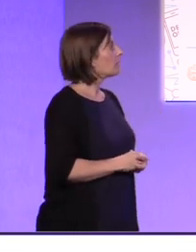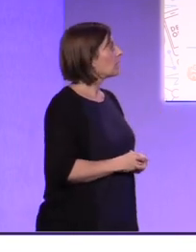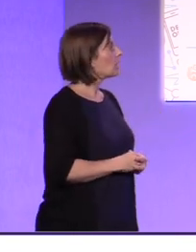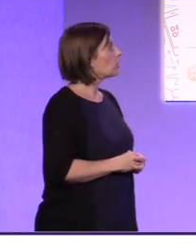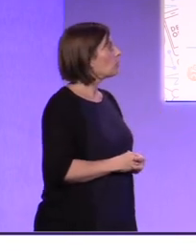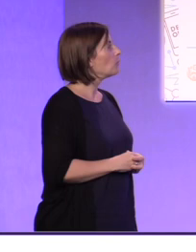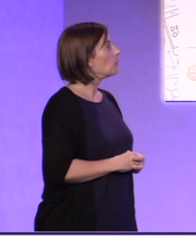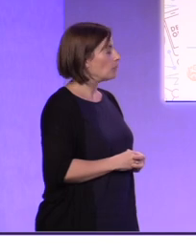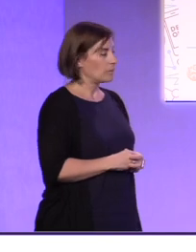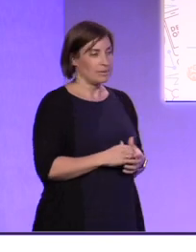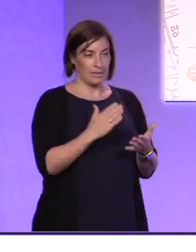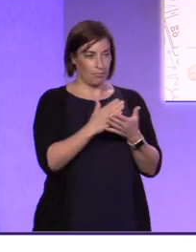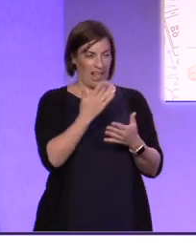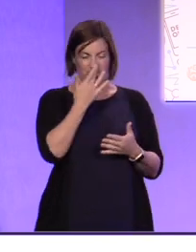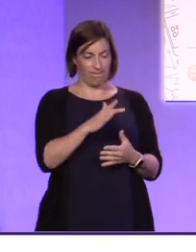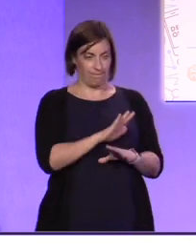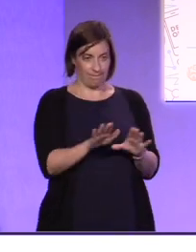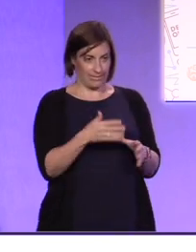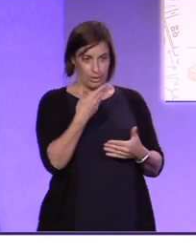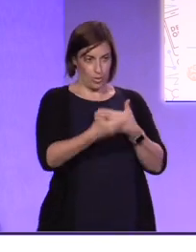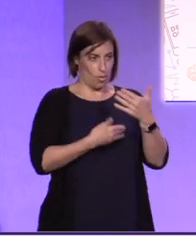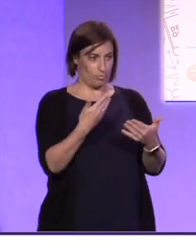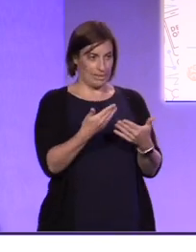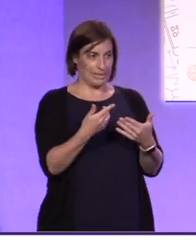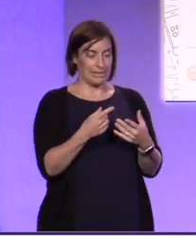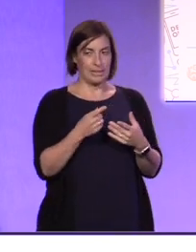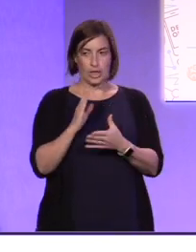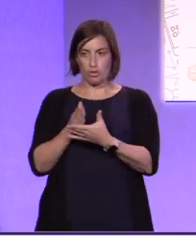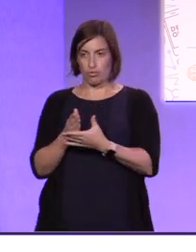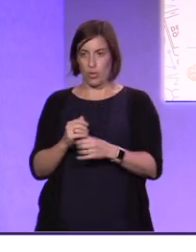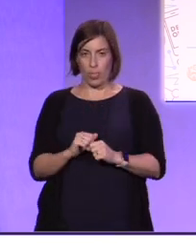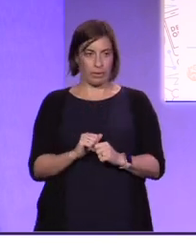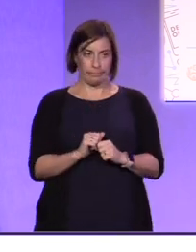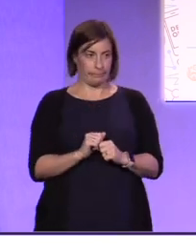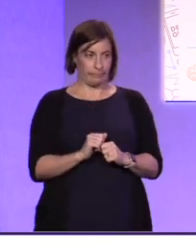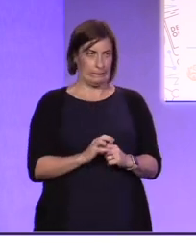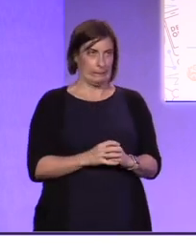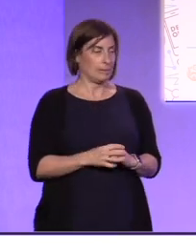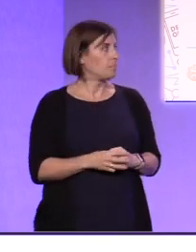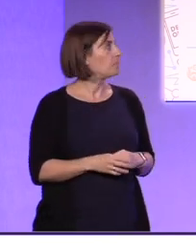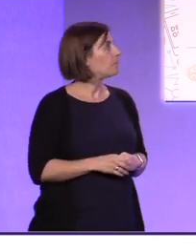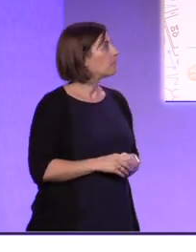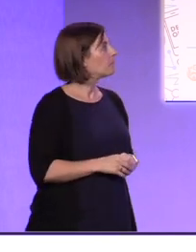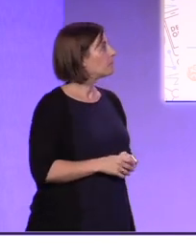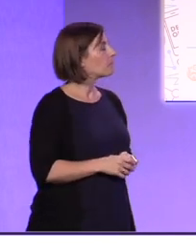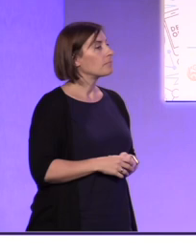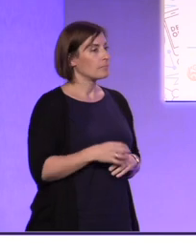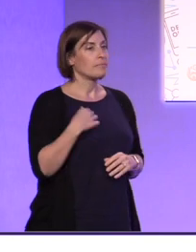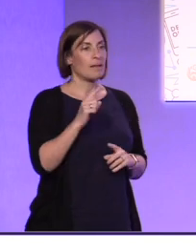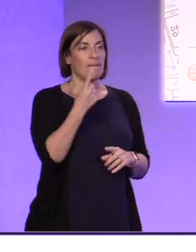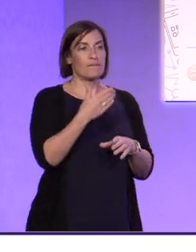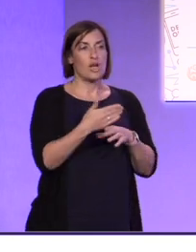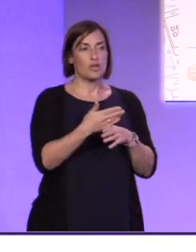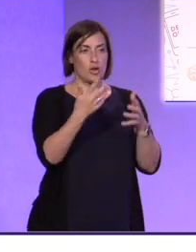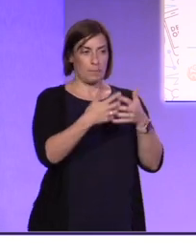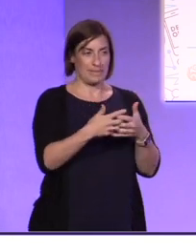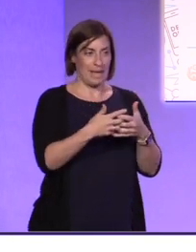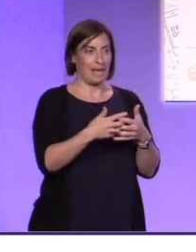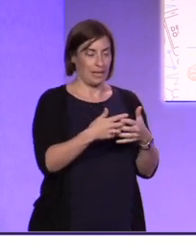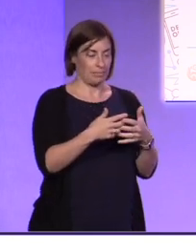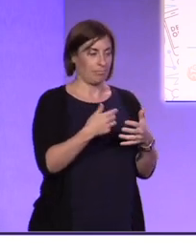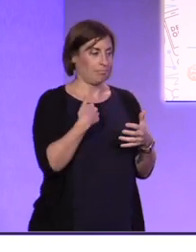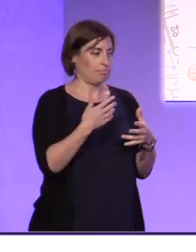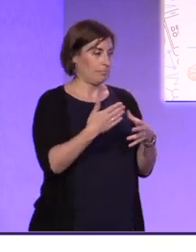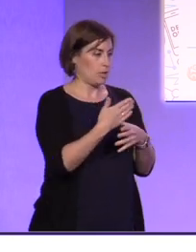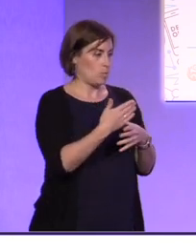It's an entirely fictional story. Any resemblance with the truth is a mere coincidence. It was my first job in tech, so I